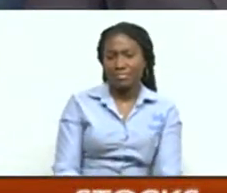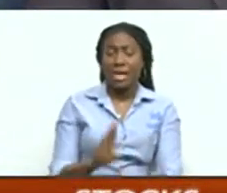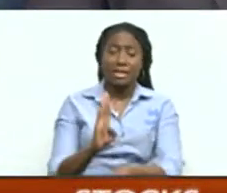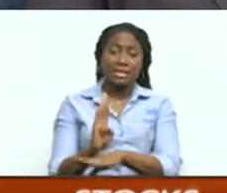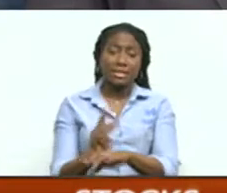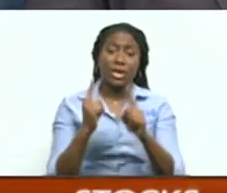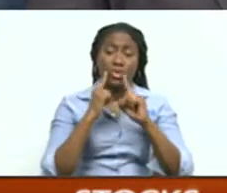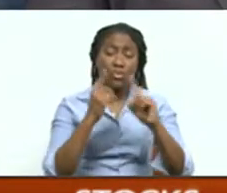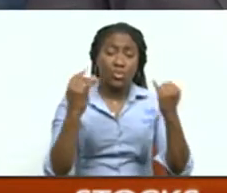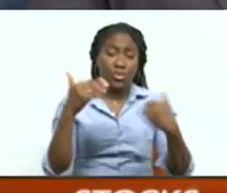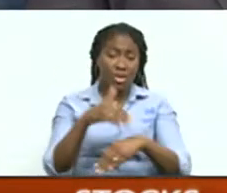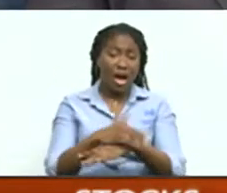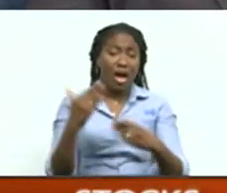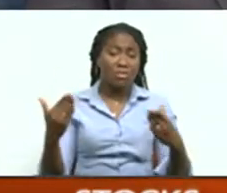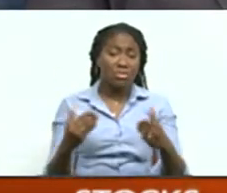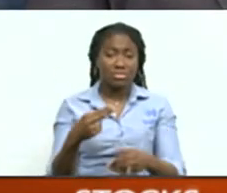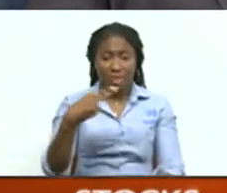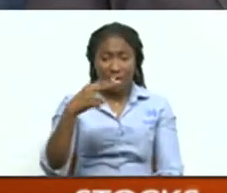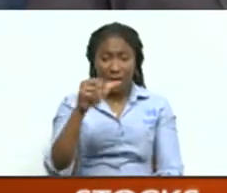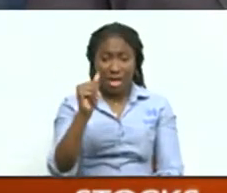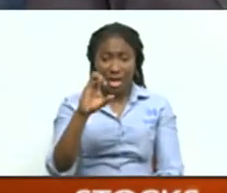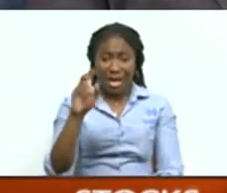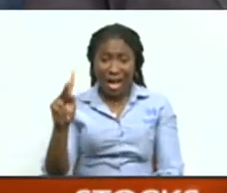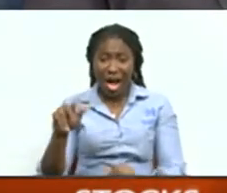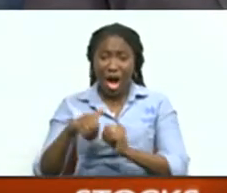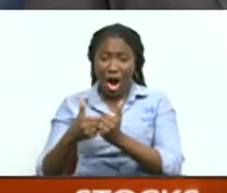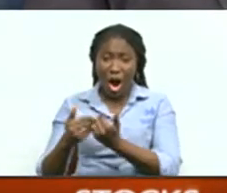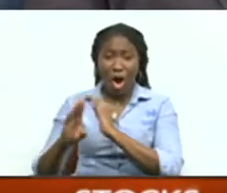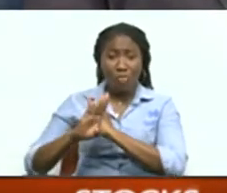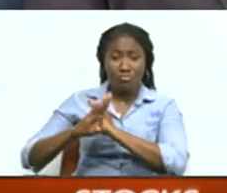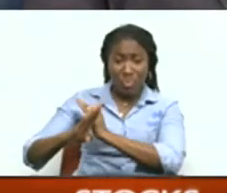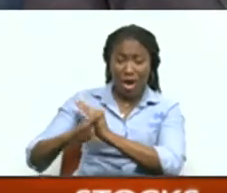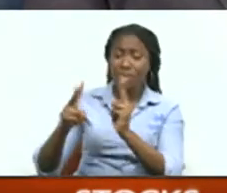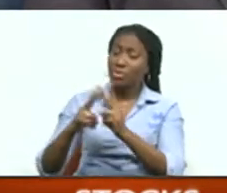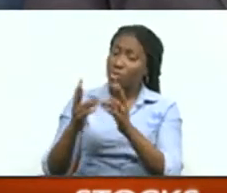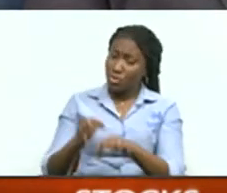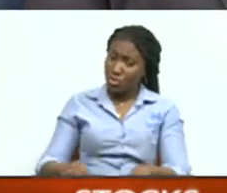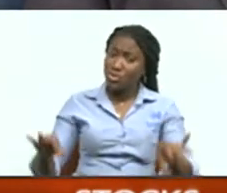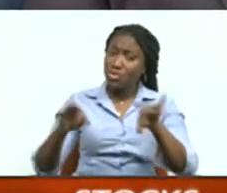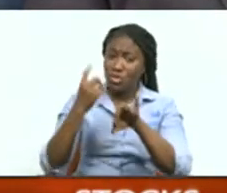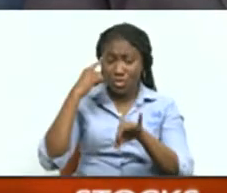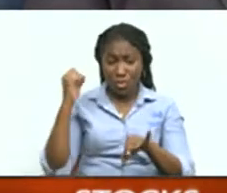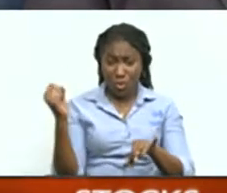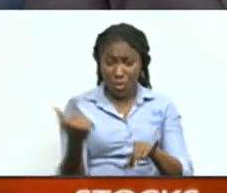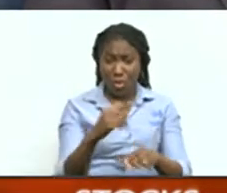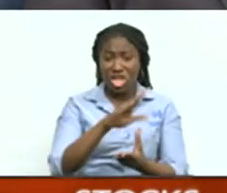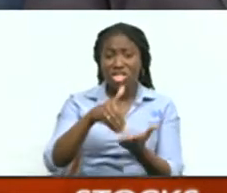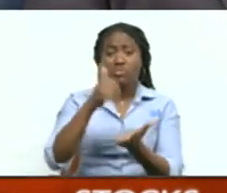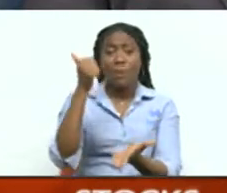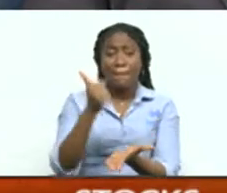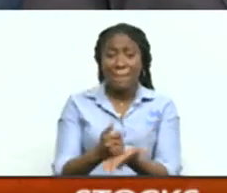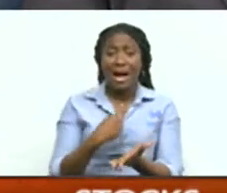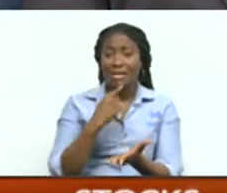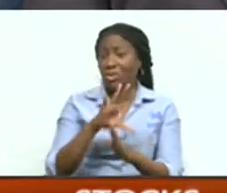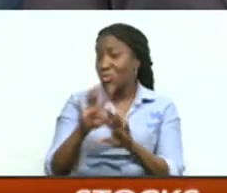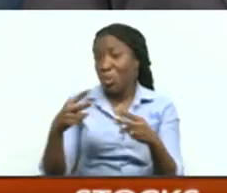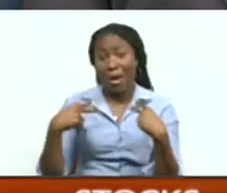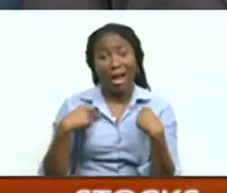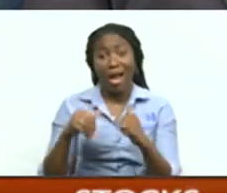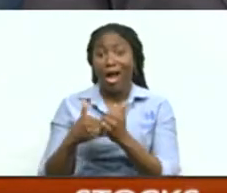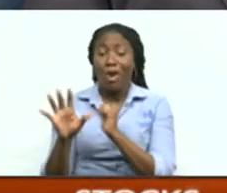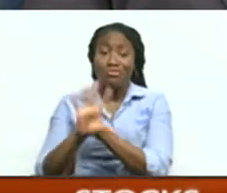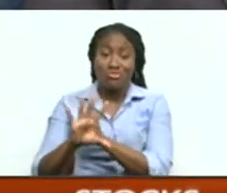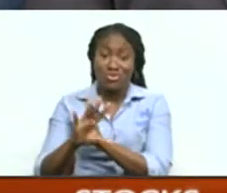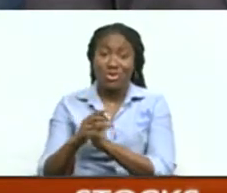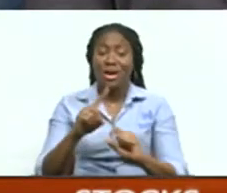Watch, cybersecurity is one of the top concerns globally, but the central bank admits it's still without a dedicated unit. Meanwhile, the fraud